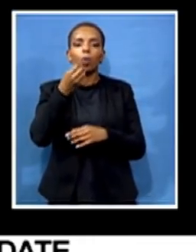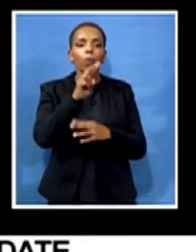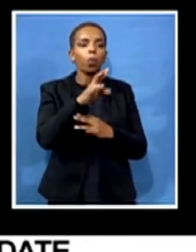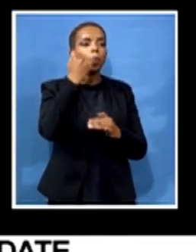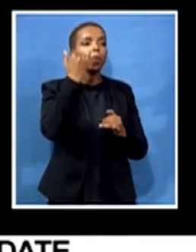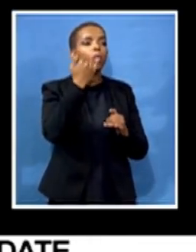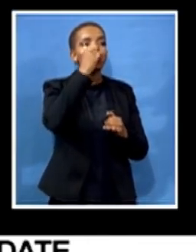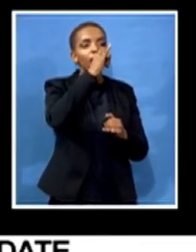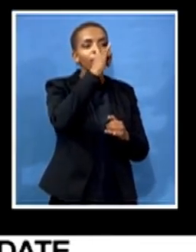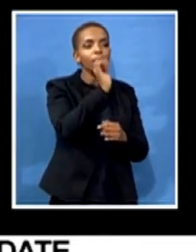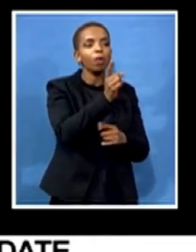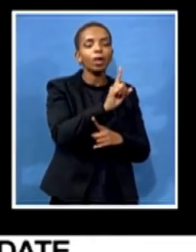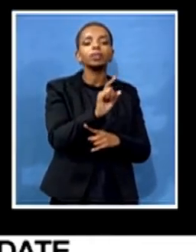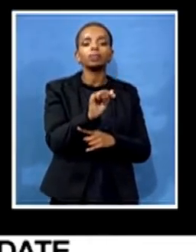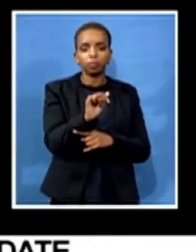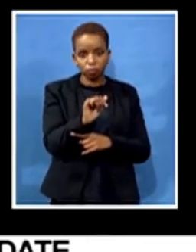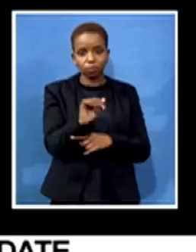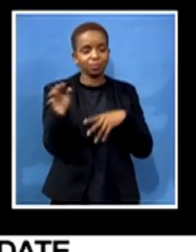crime must be arrested.